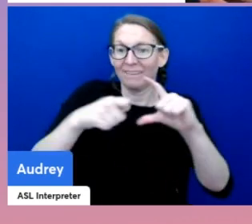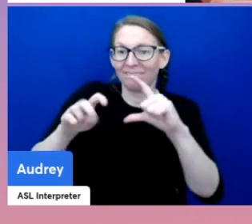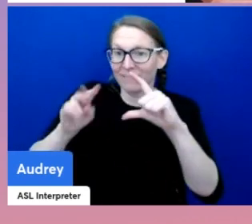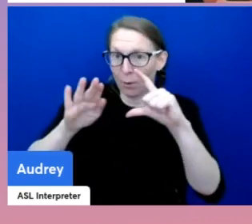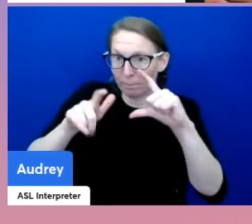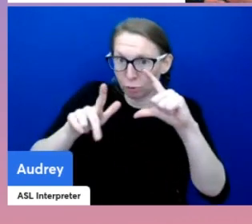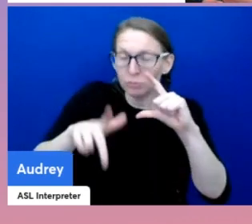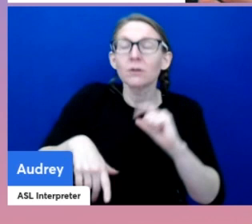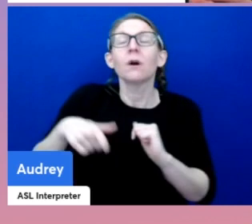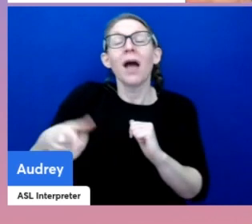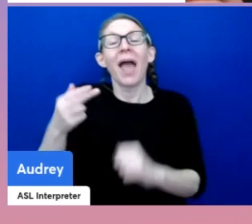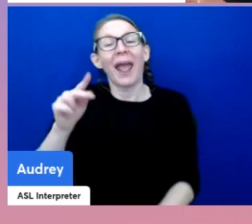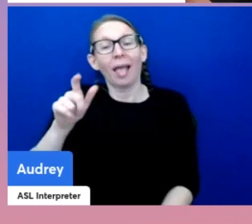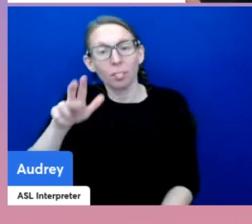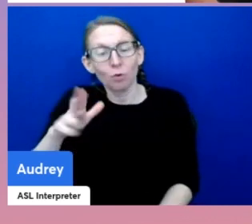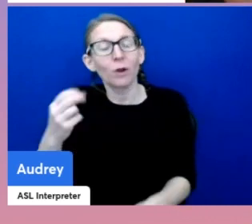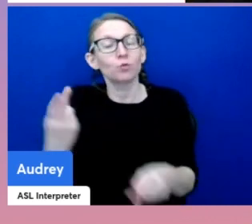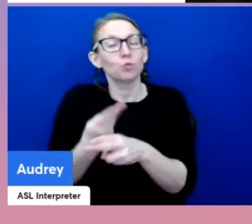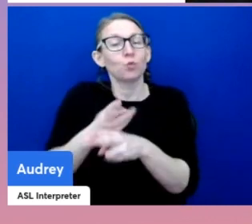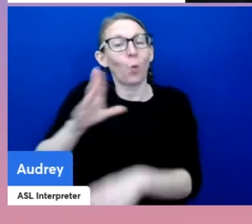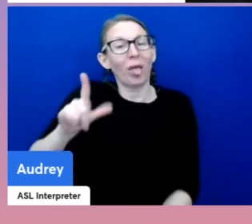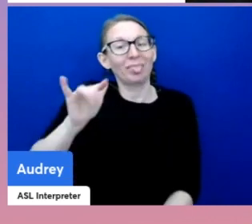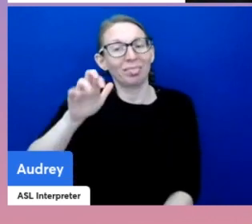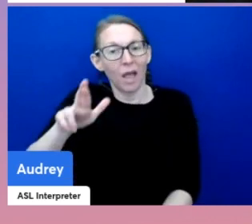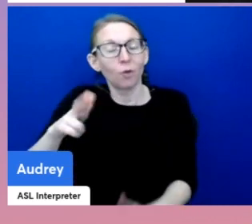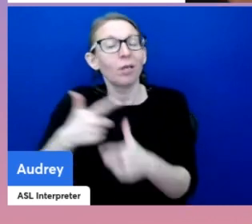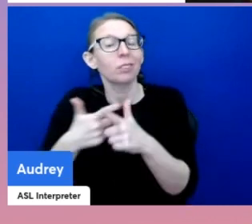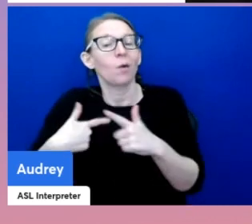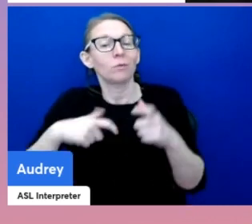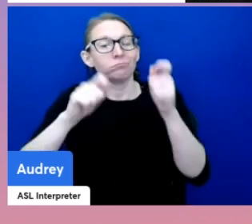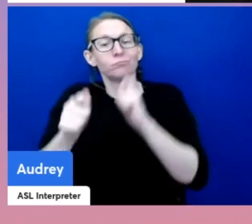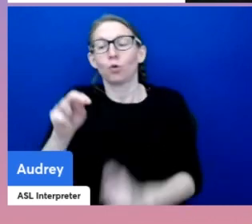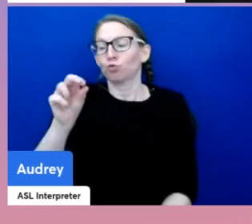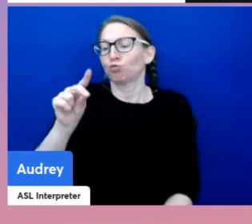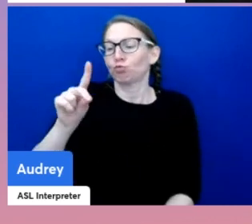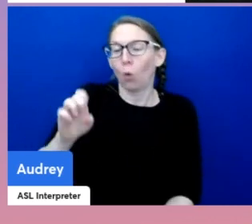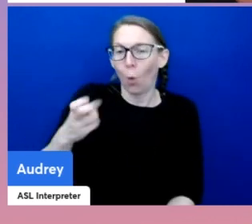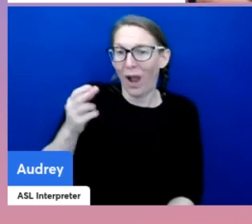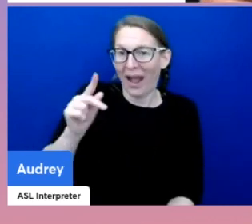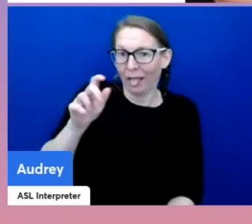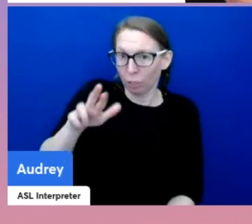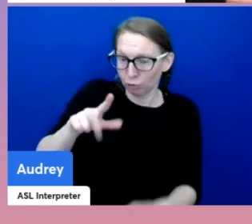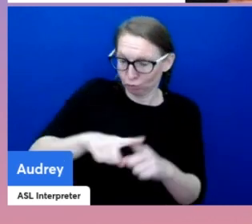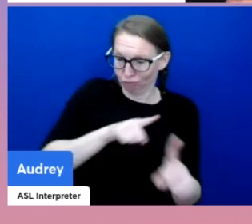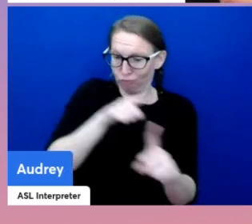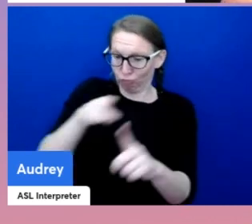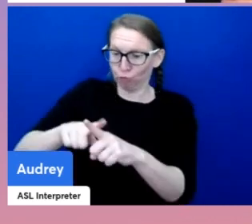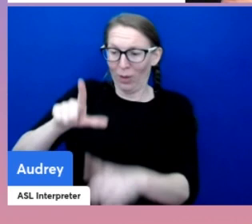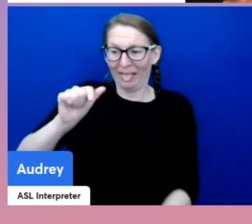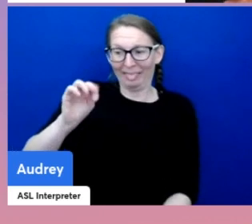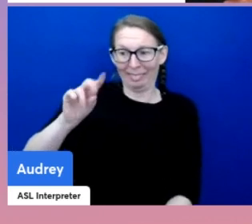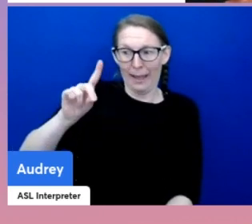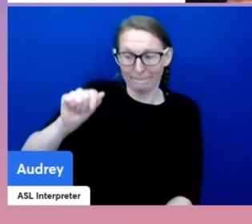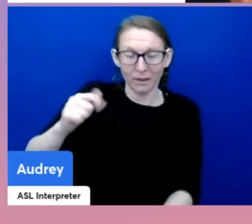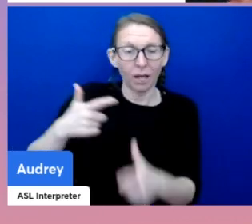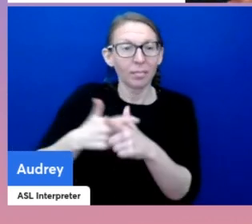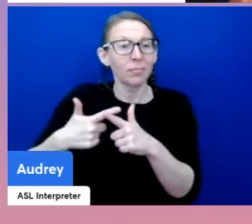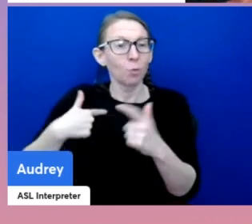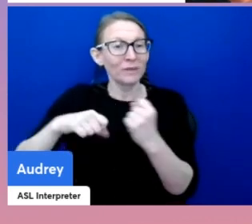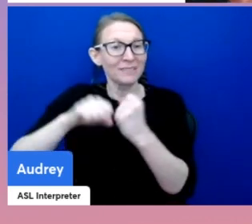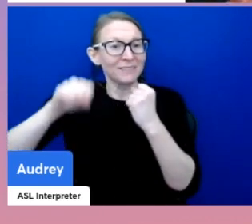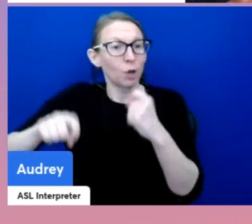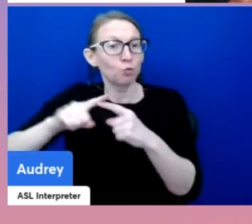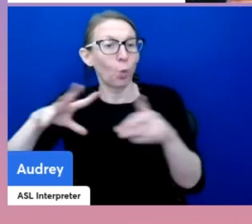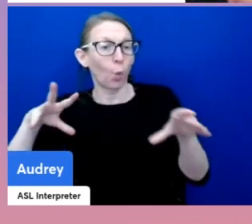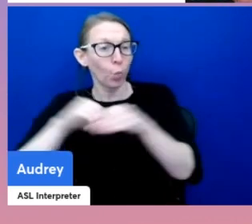and user-supplied layers. We then modify the node handler to point to our Lambda layer. We extend the node layers to include our